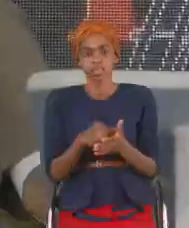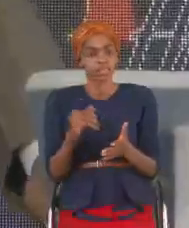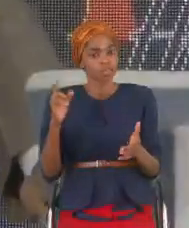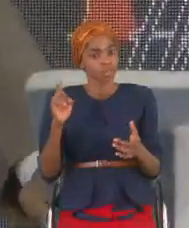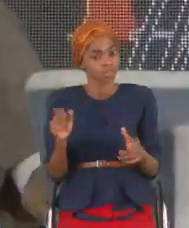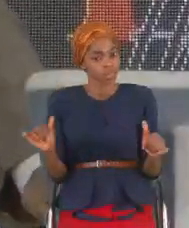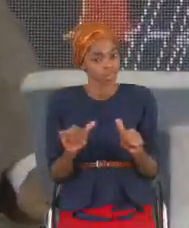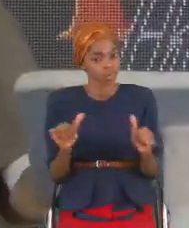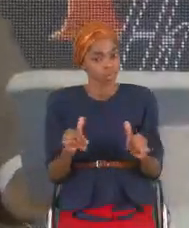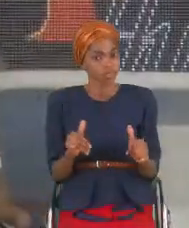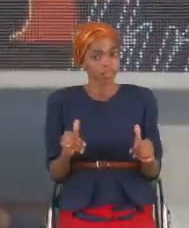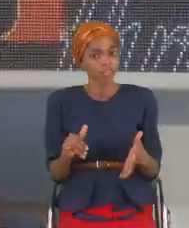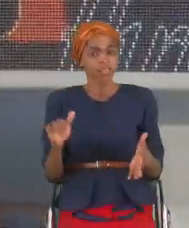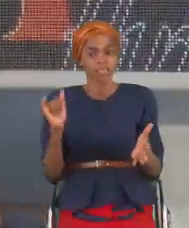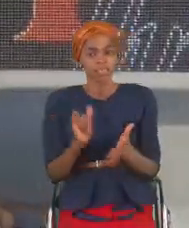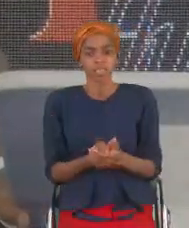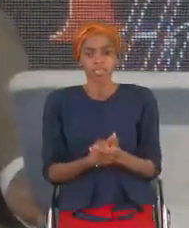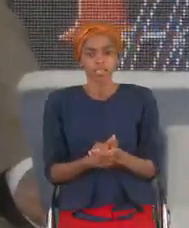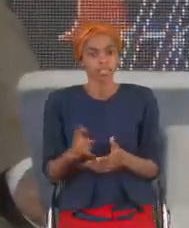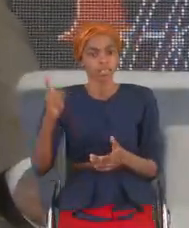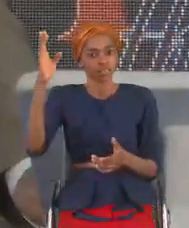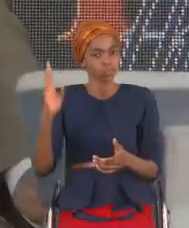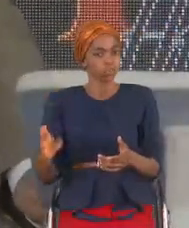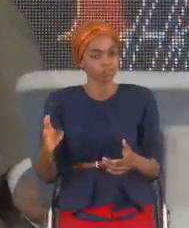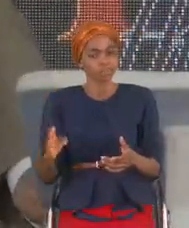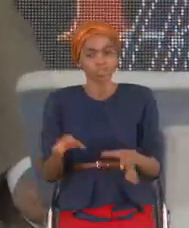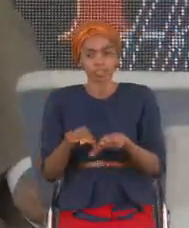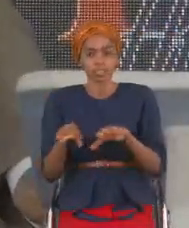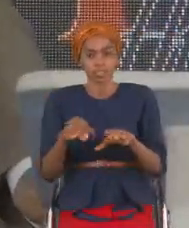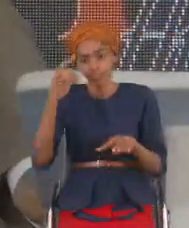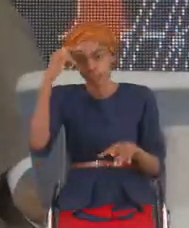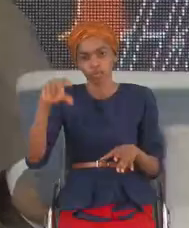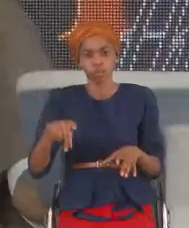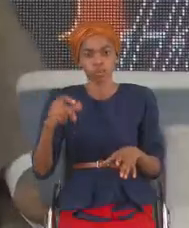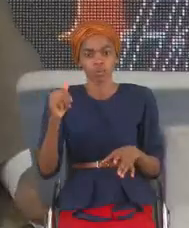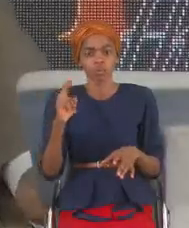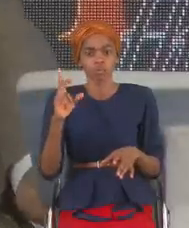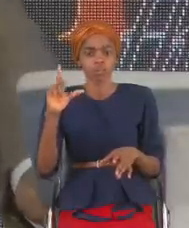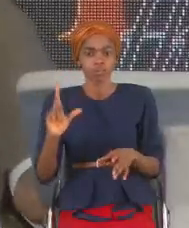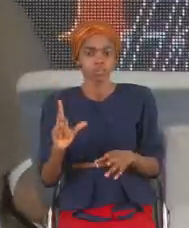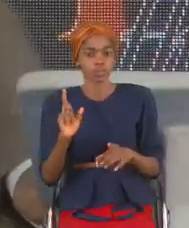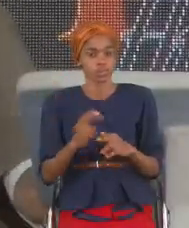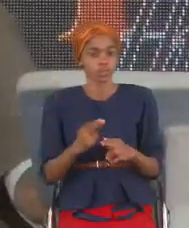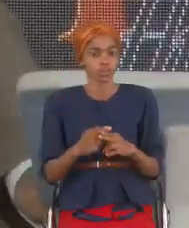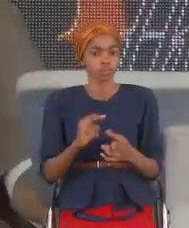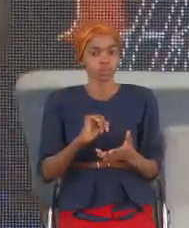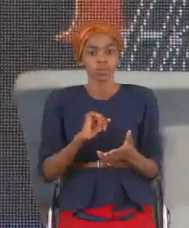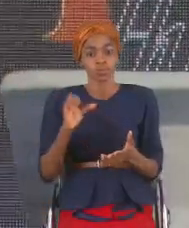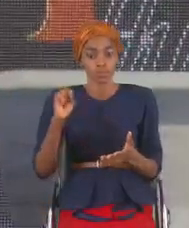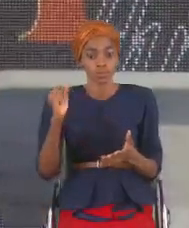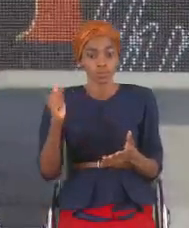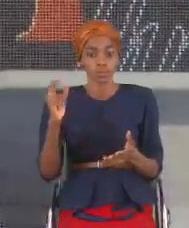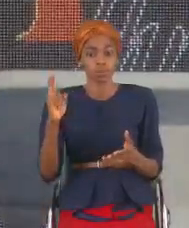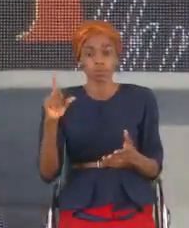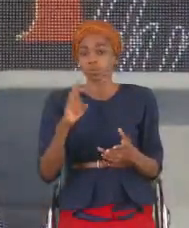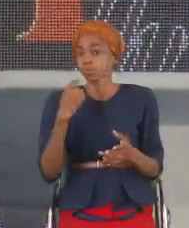that the impartial god did for soul will be king paul that